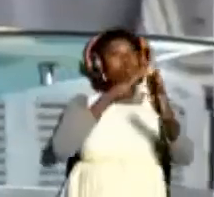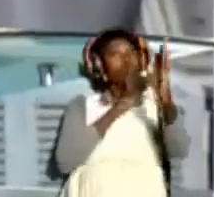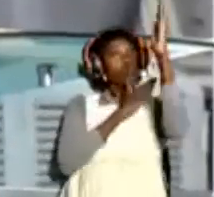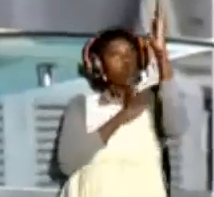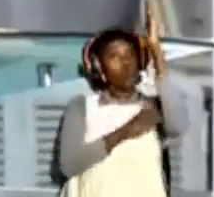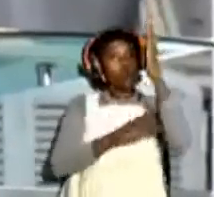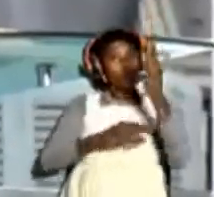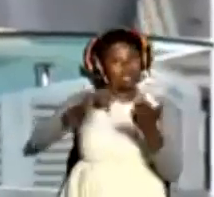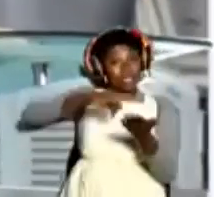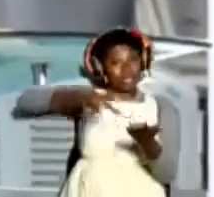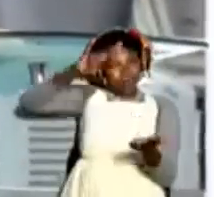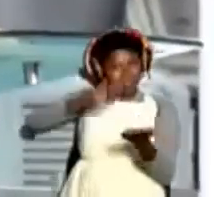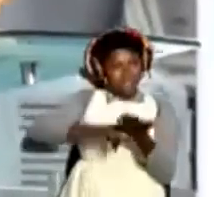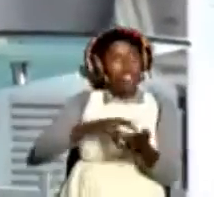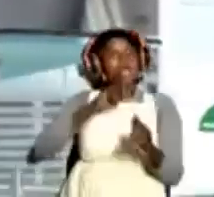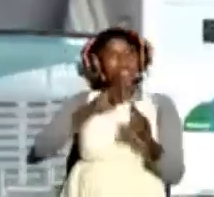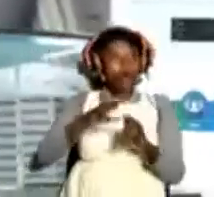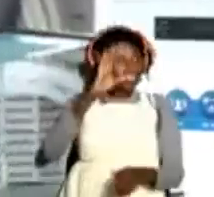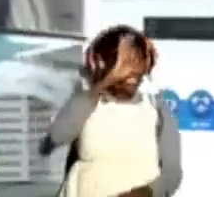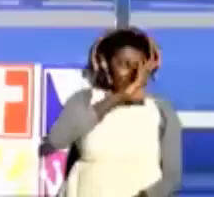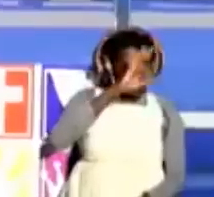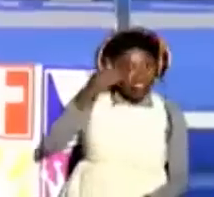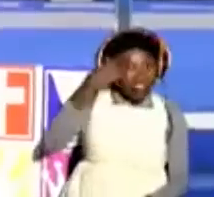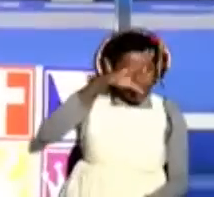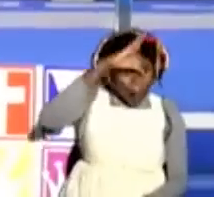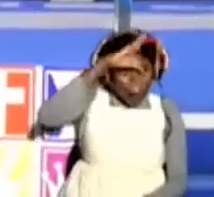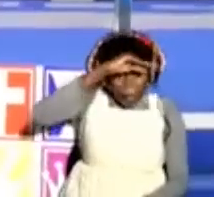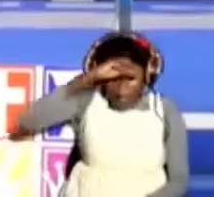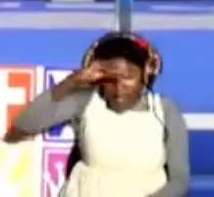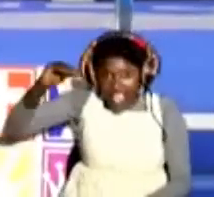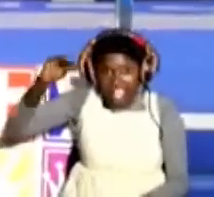concerned about approval from men.